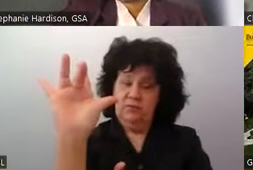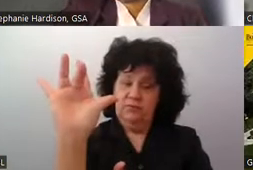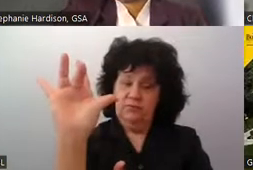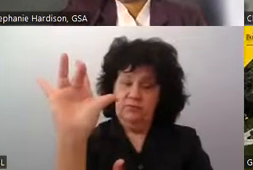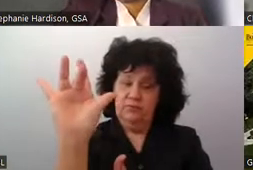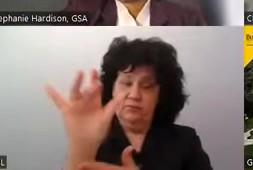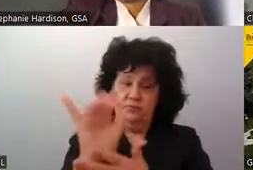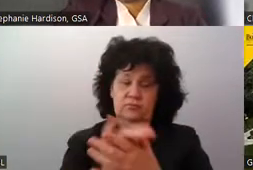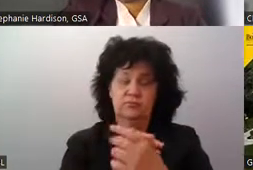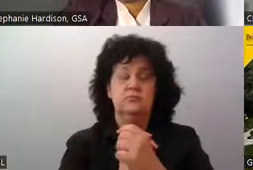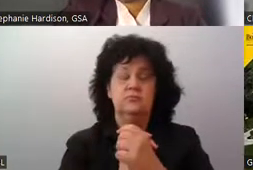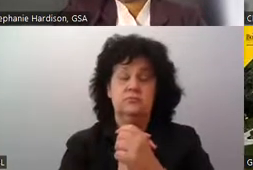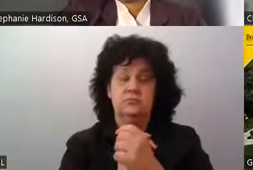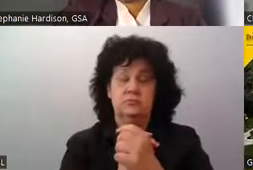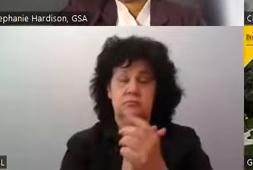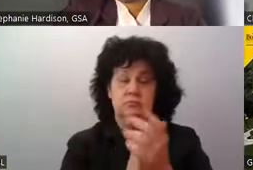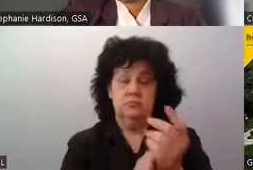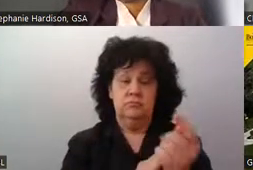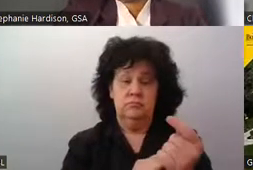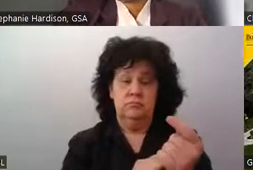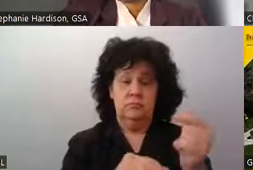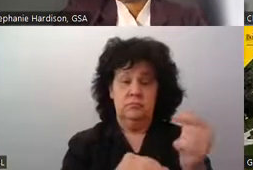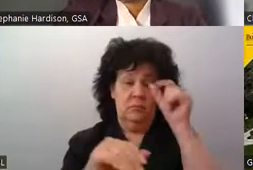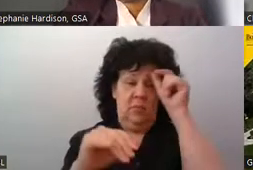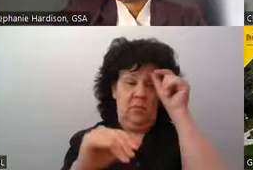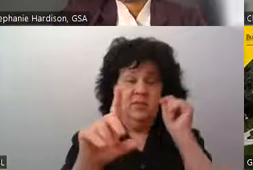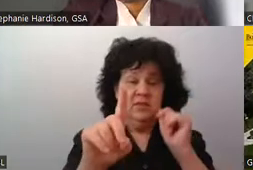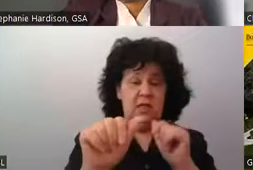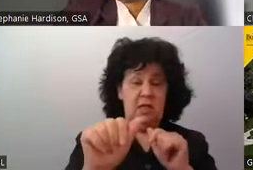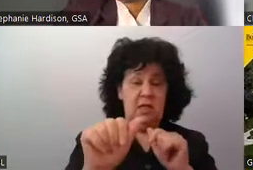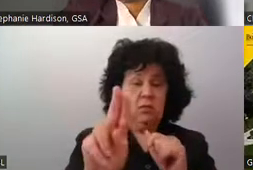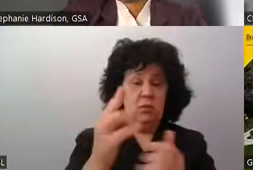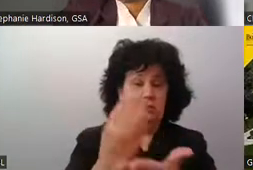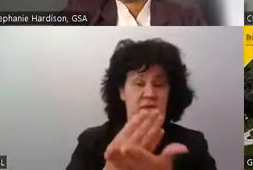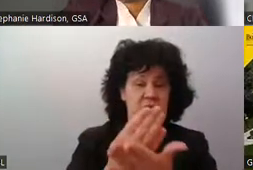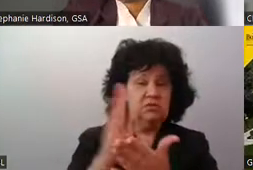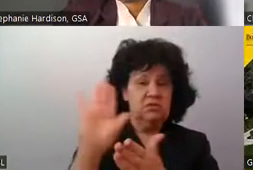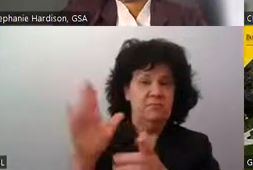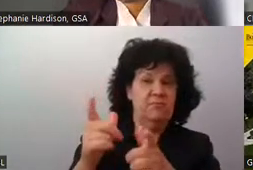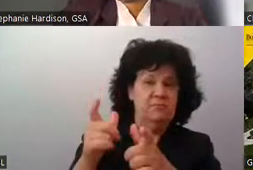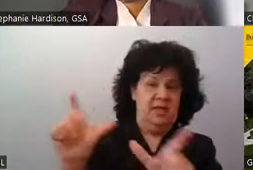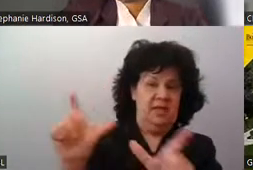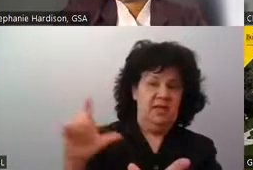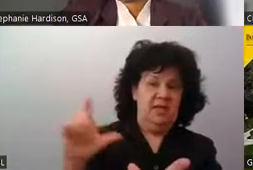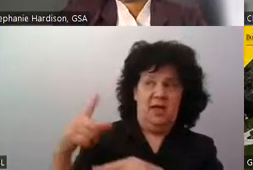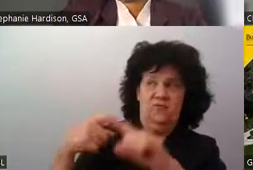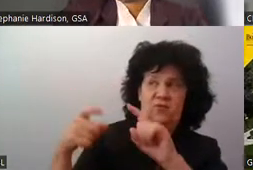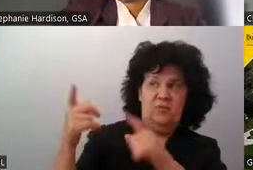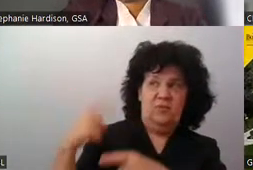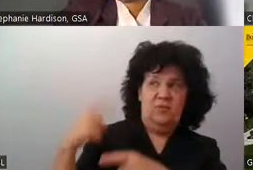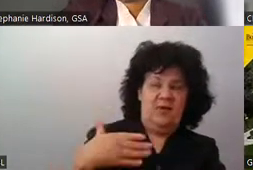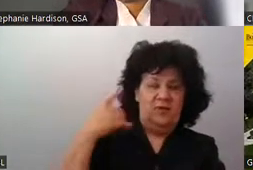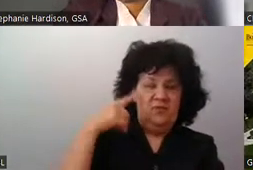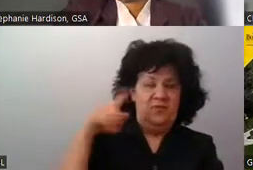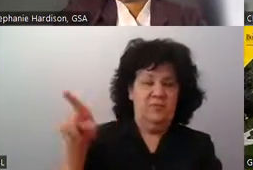DAU's budget. And I'm not faulting them. I came from DAU. I'm happy for them. But I can tell you that this has been a great year for